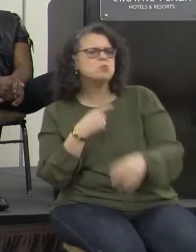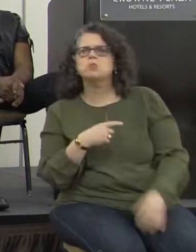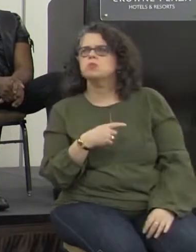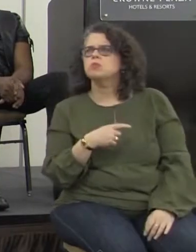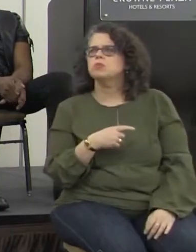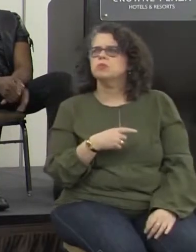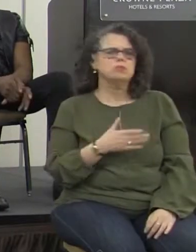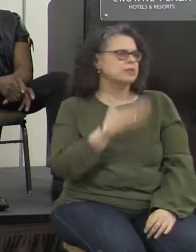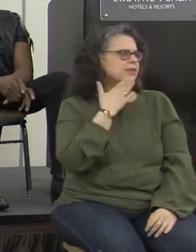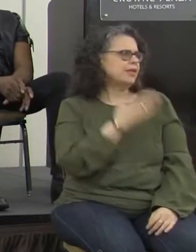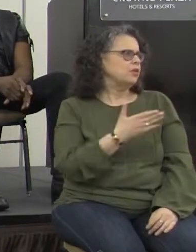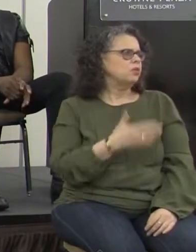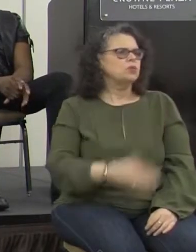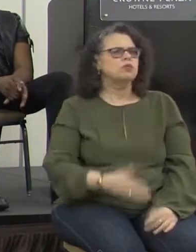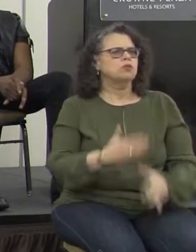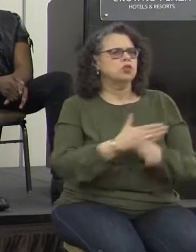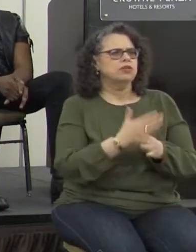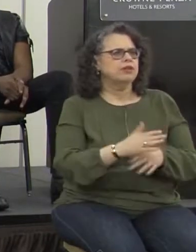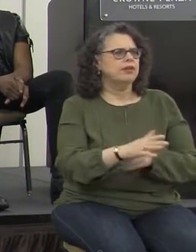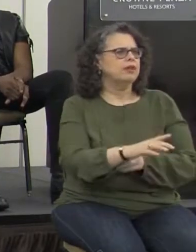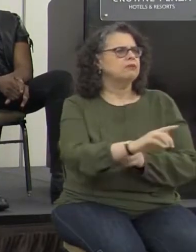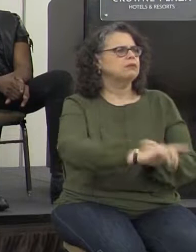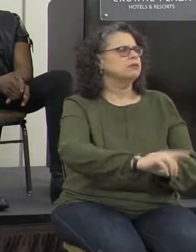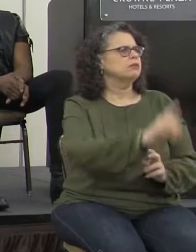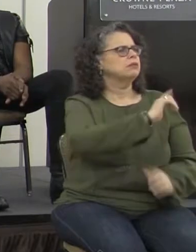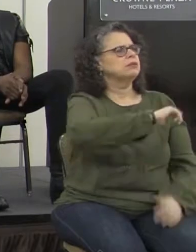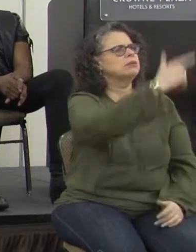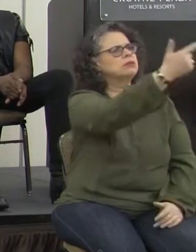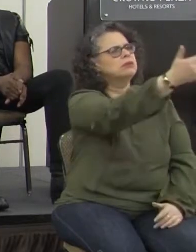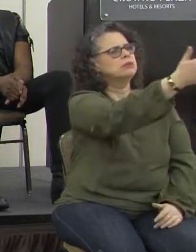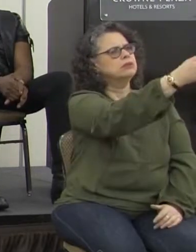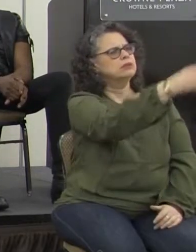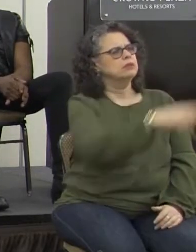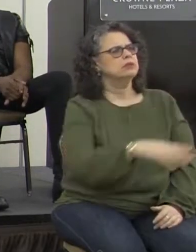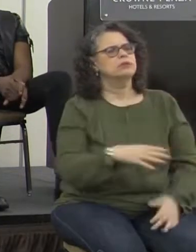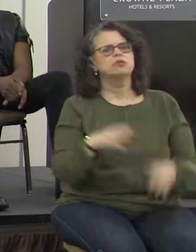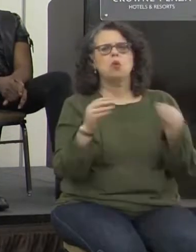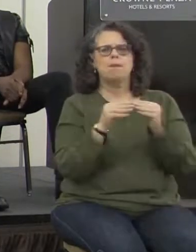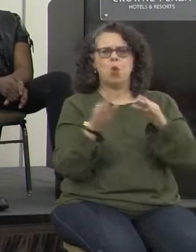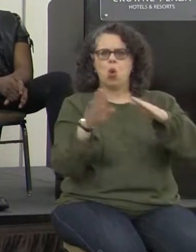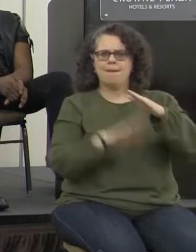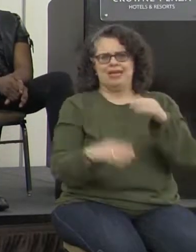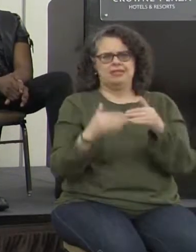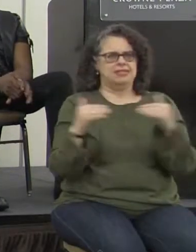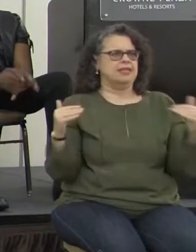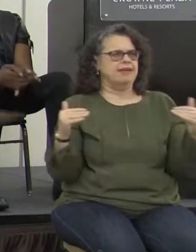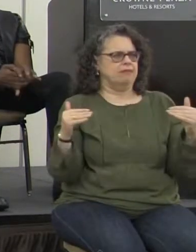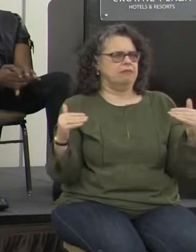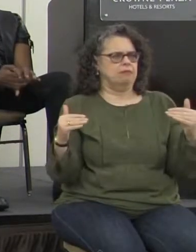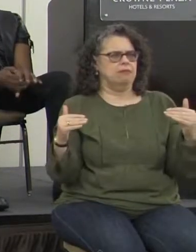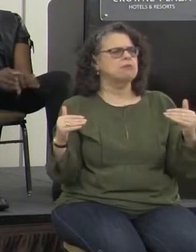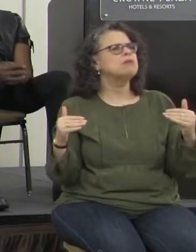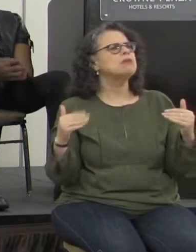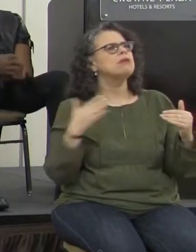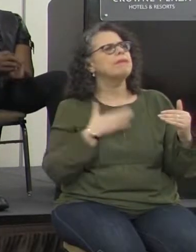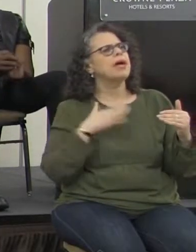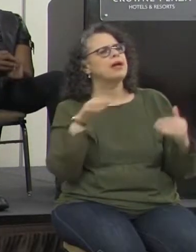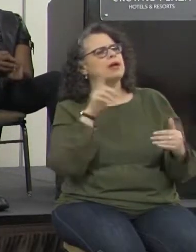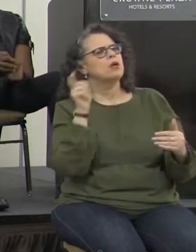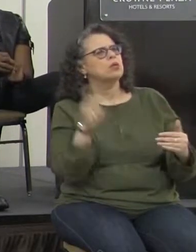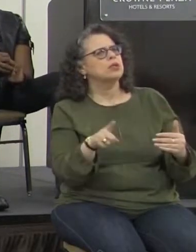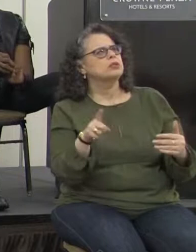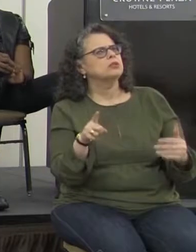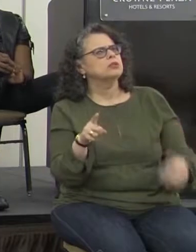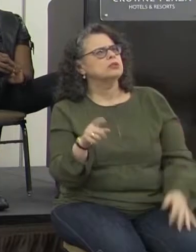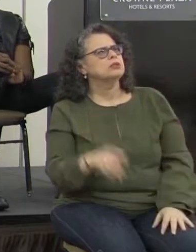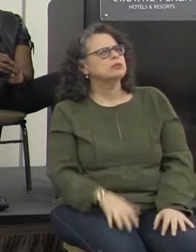that. Thank you for sharing that. Let's go to Epic. So on a more basic level, I guess my question is,